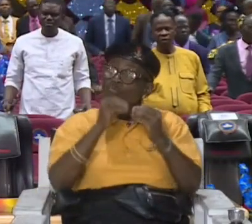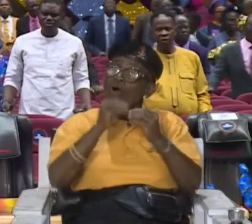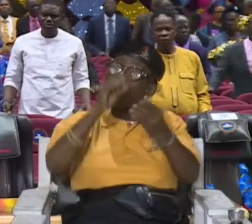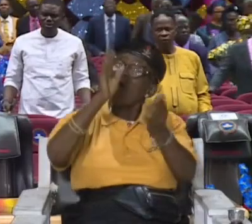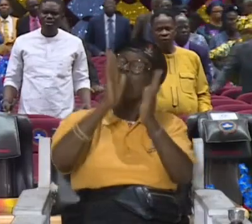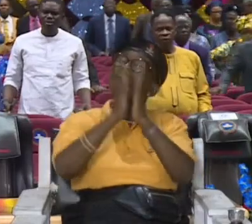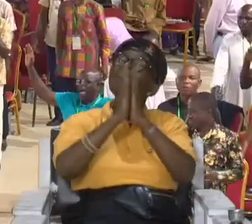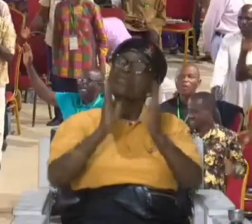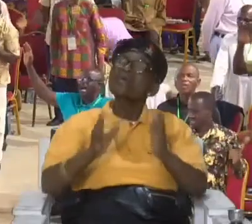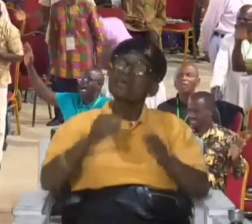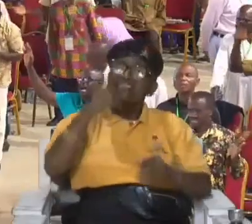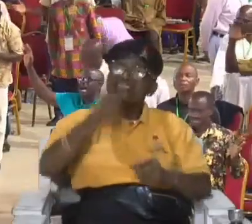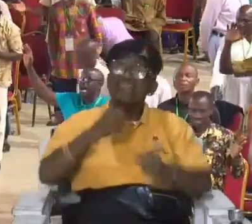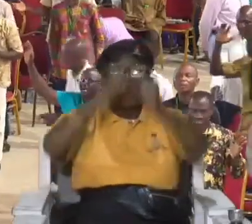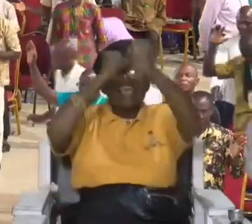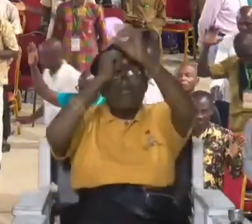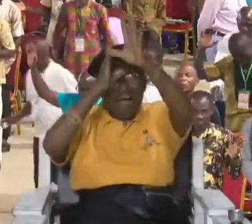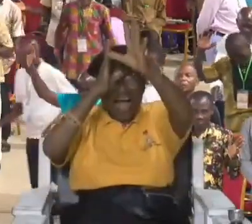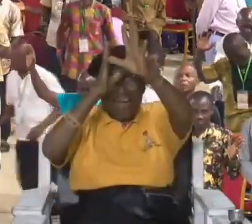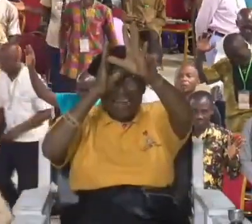And say, Father,